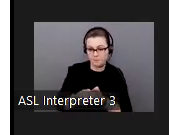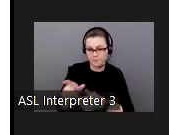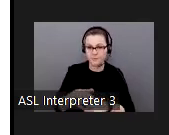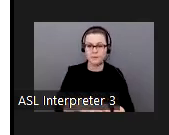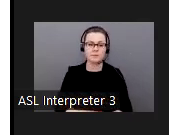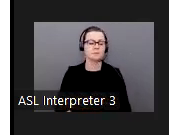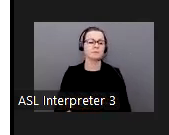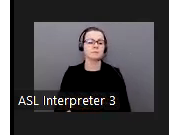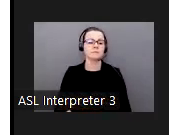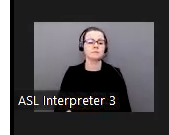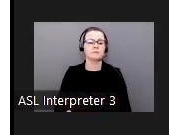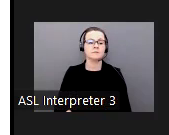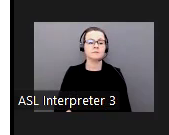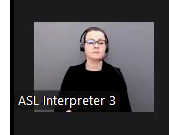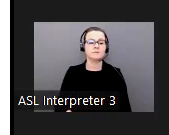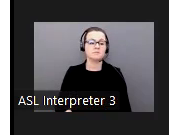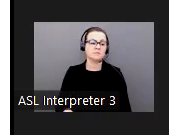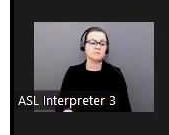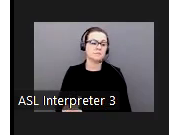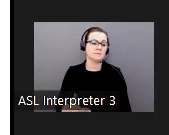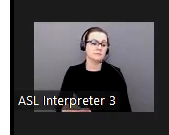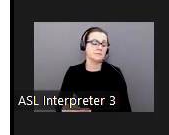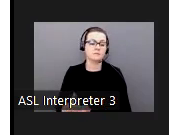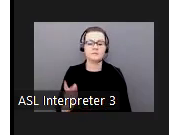what if Pat starts to,